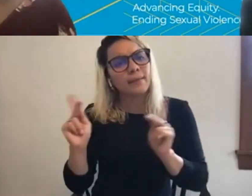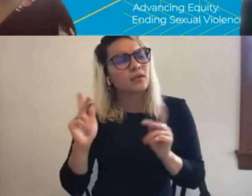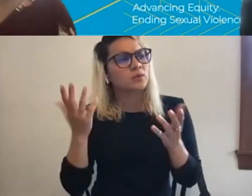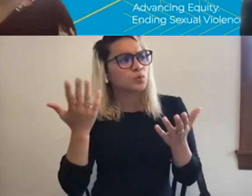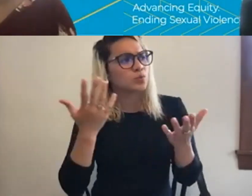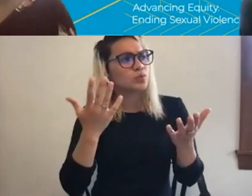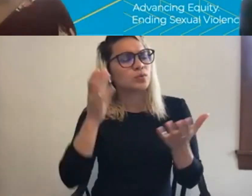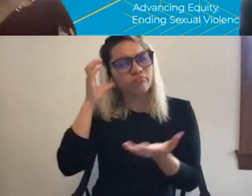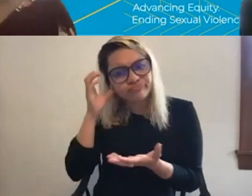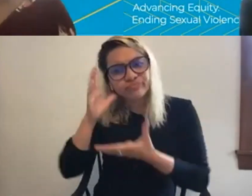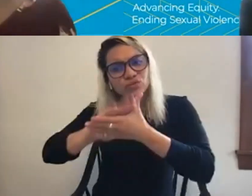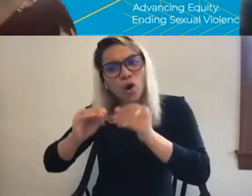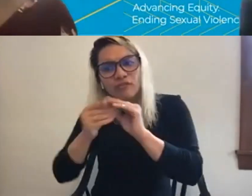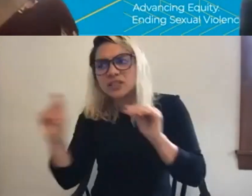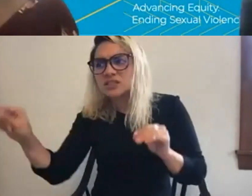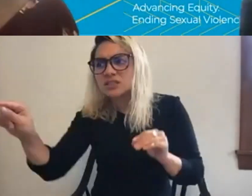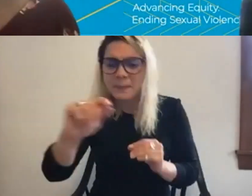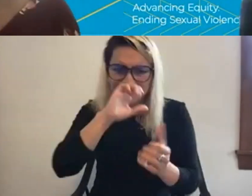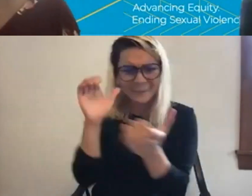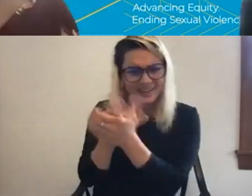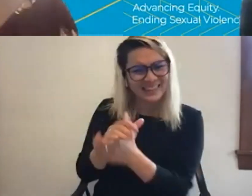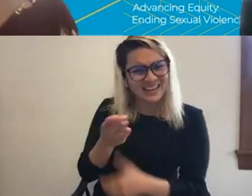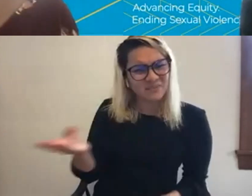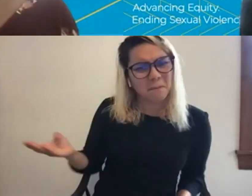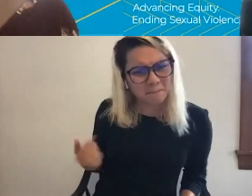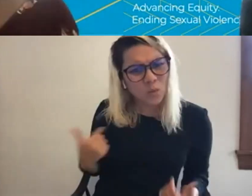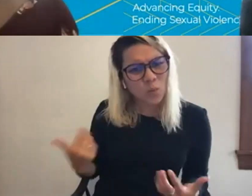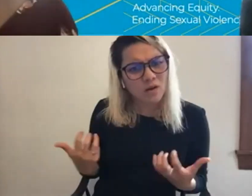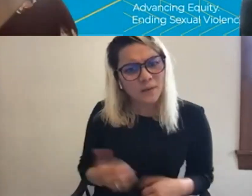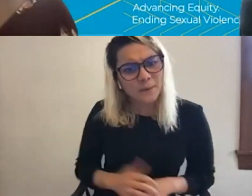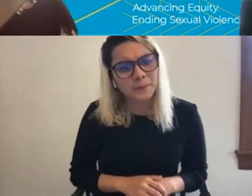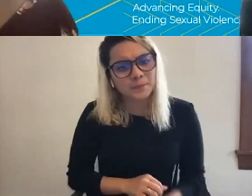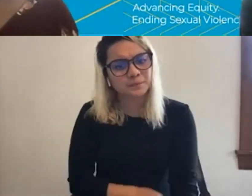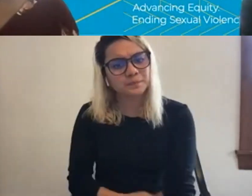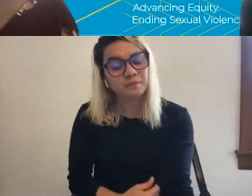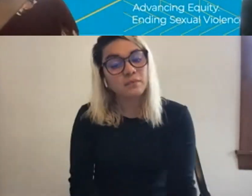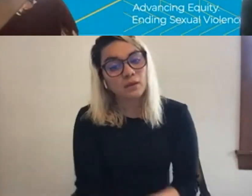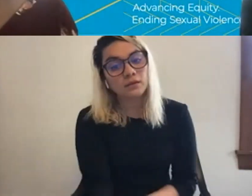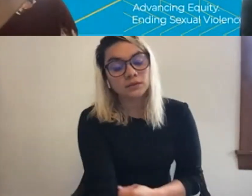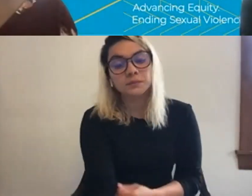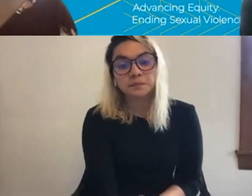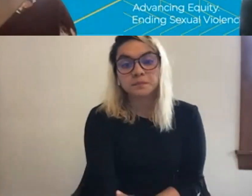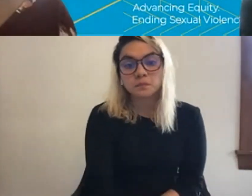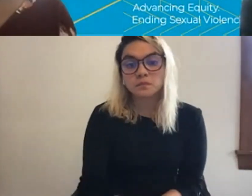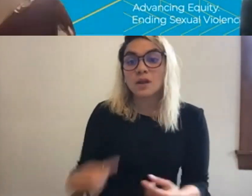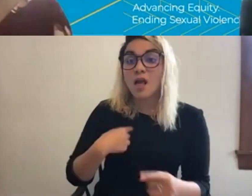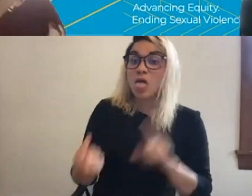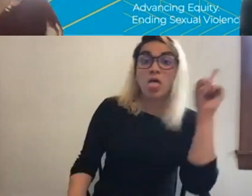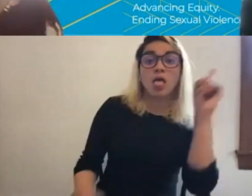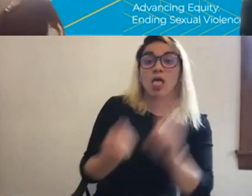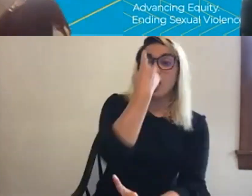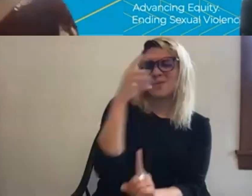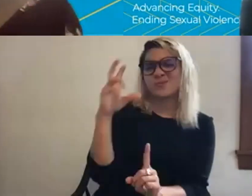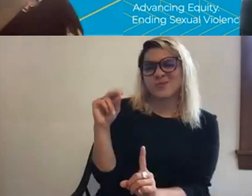this. Yeah. And I don't think I'm going on a limb to say, I think most people would agree with you that folks should feel